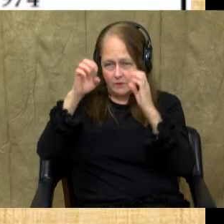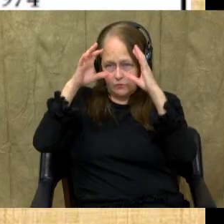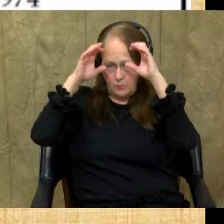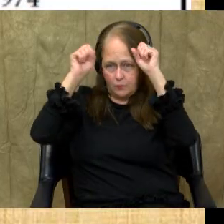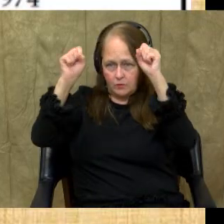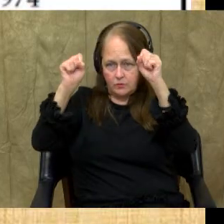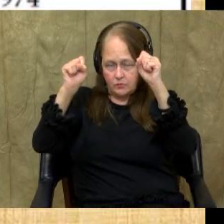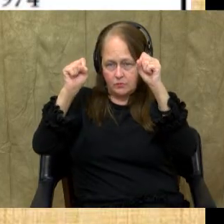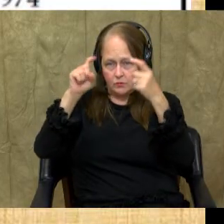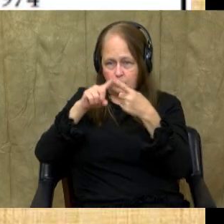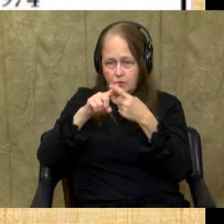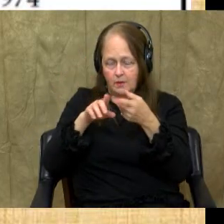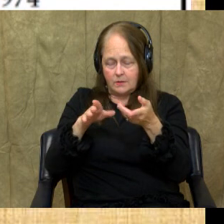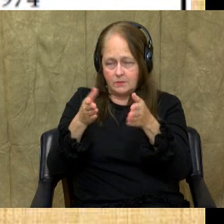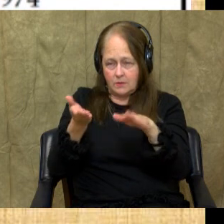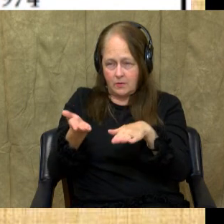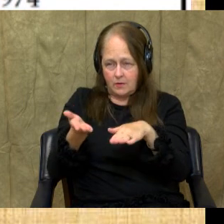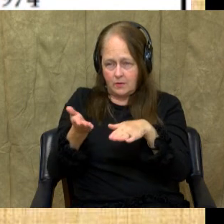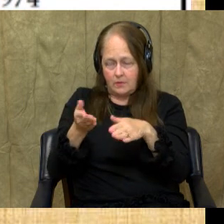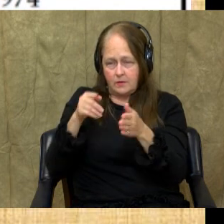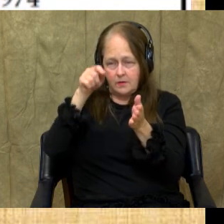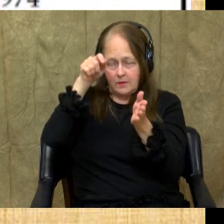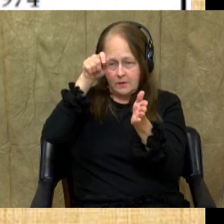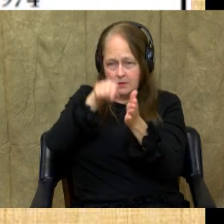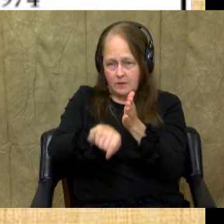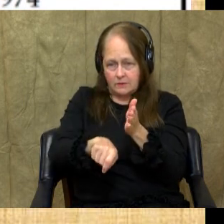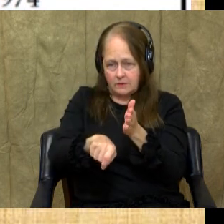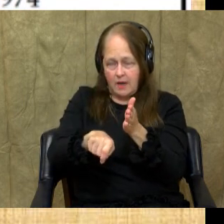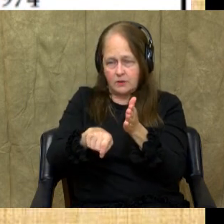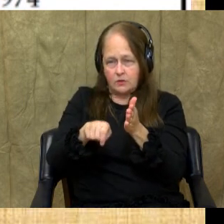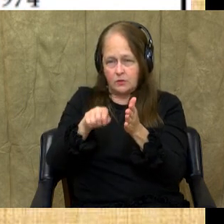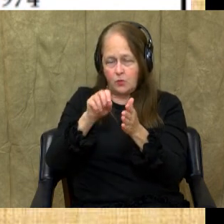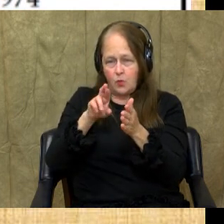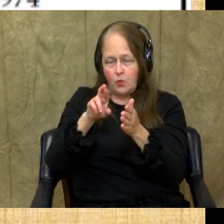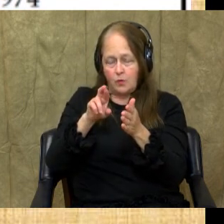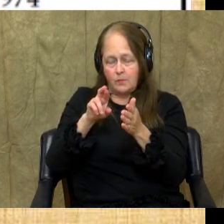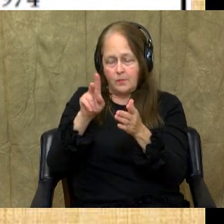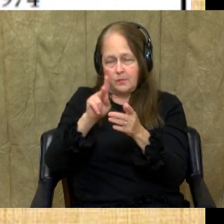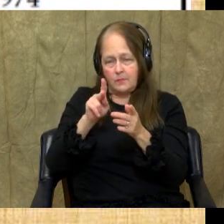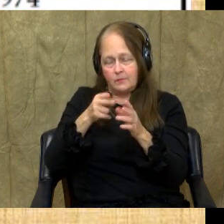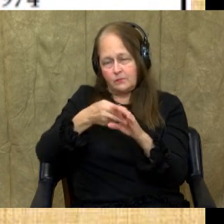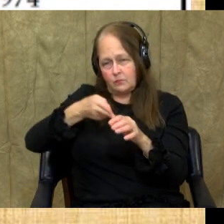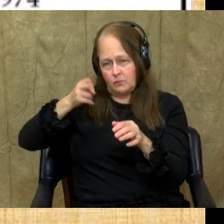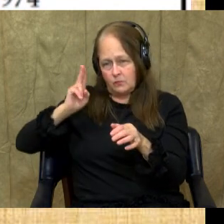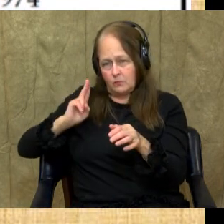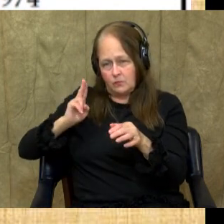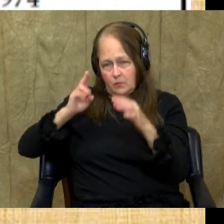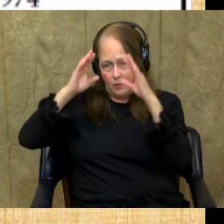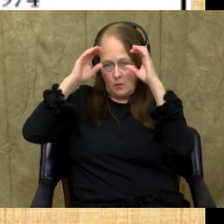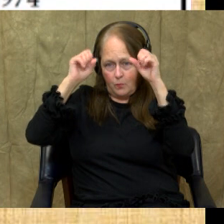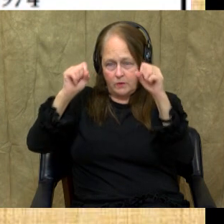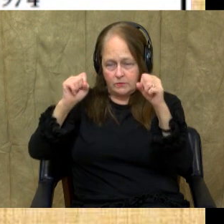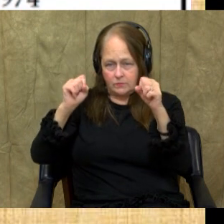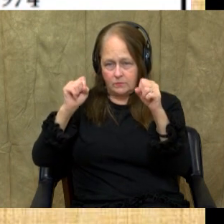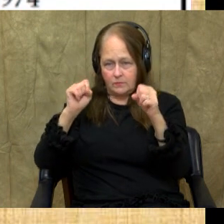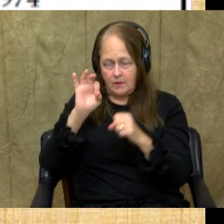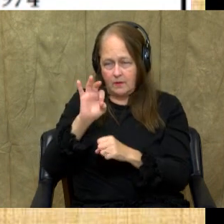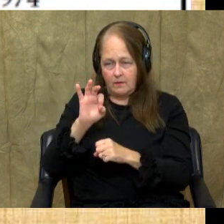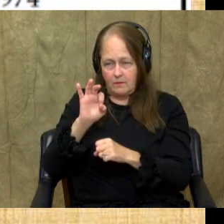I did was I highlighted two routes. So we have